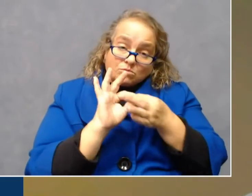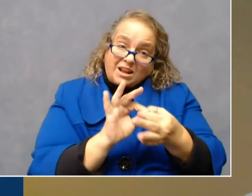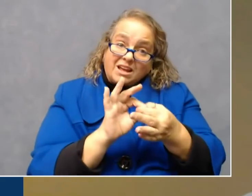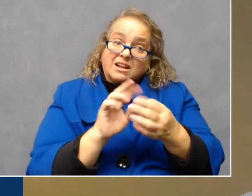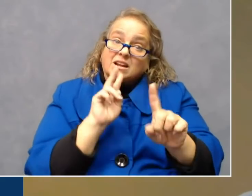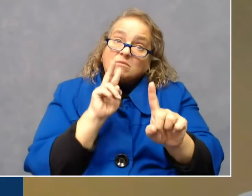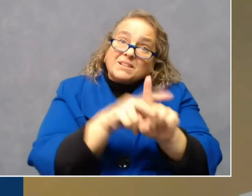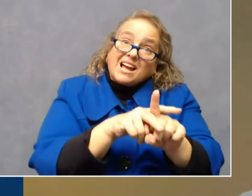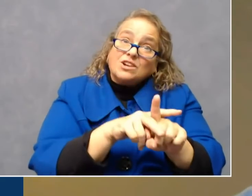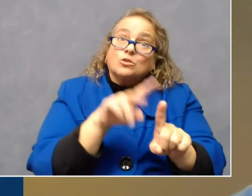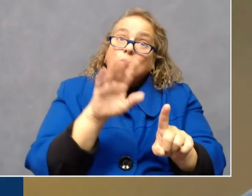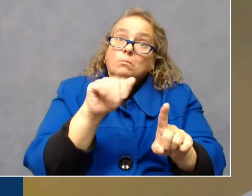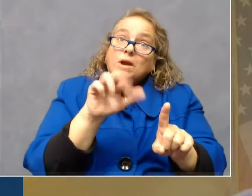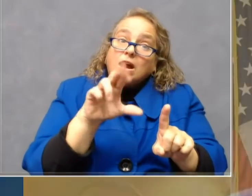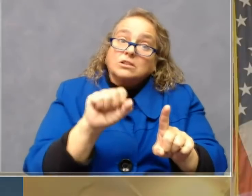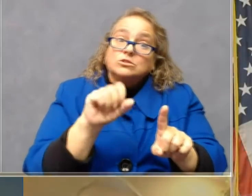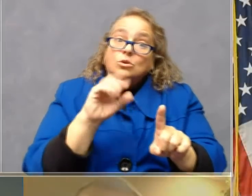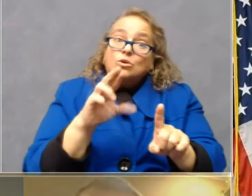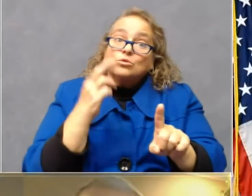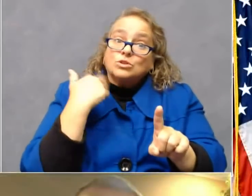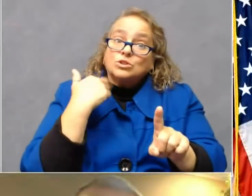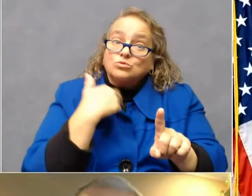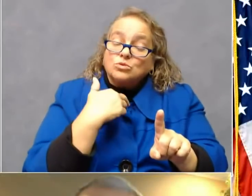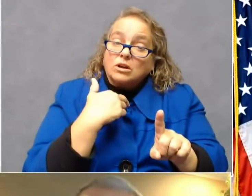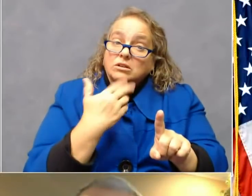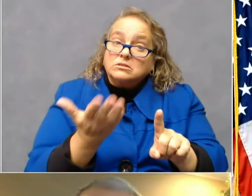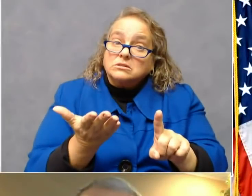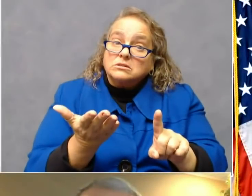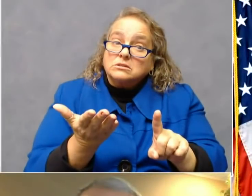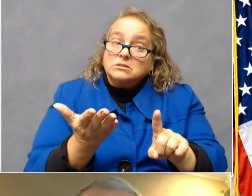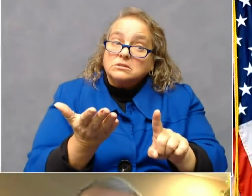other categories of restrictions that we've seen?